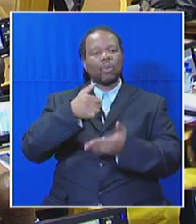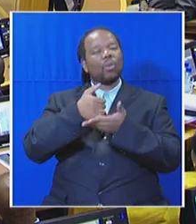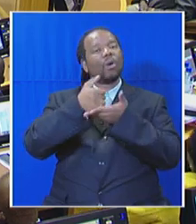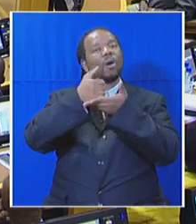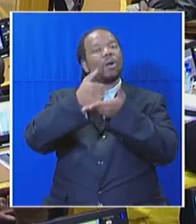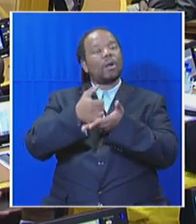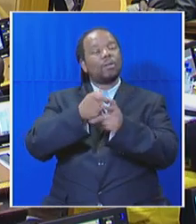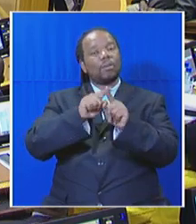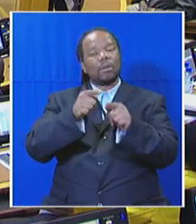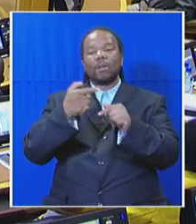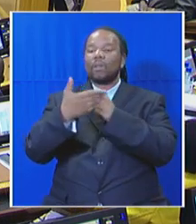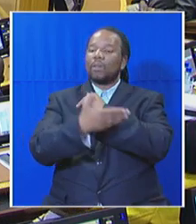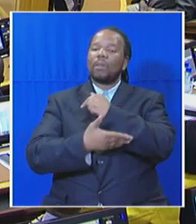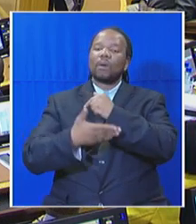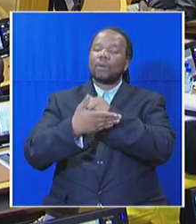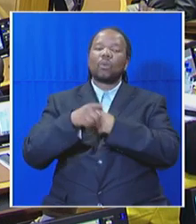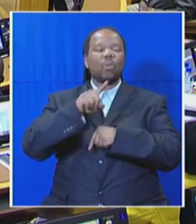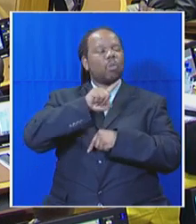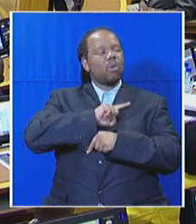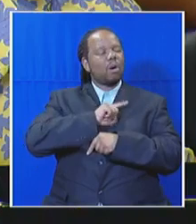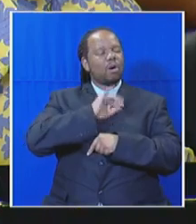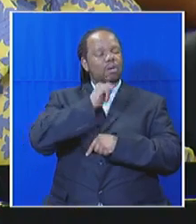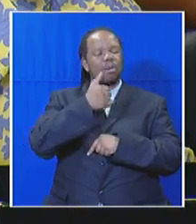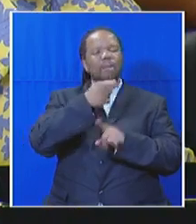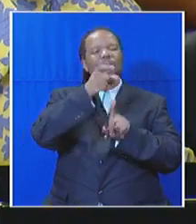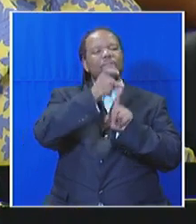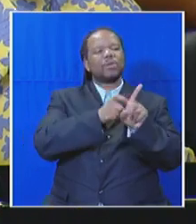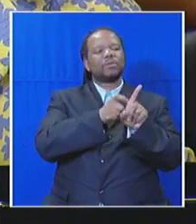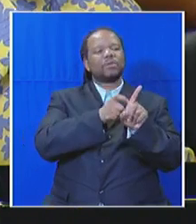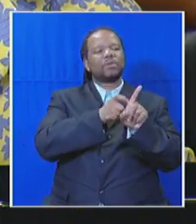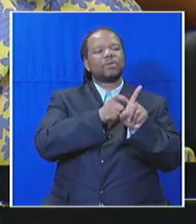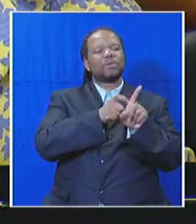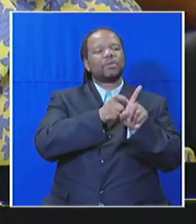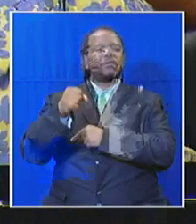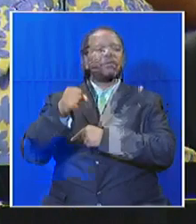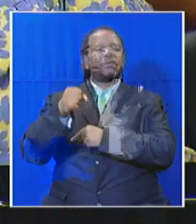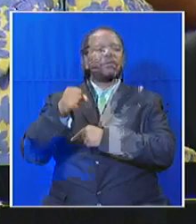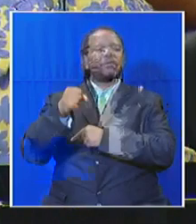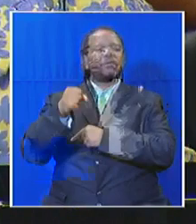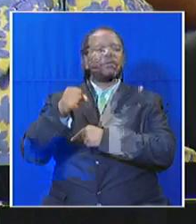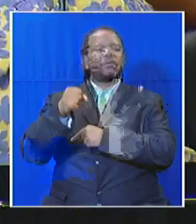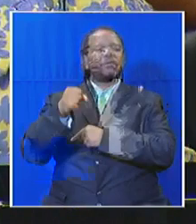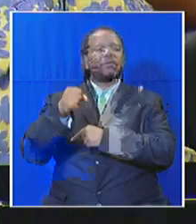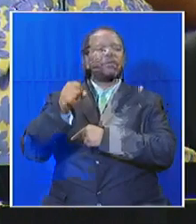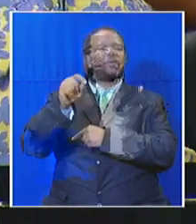by the President. Can we be Honorable allowed that Steenhuisen, process? please, the floor.